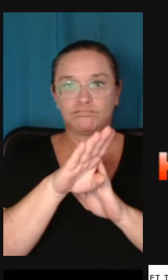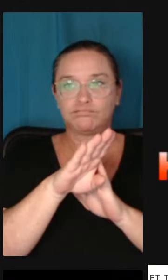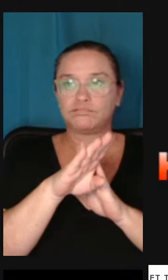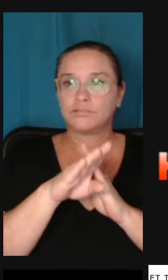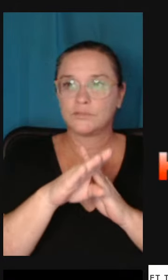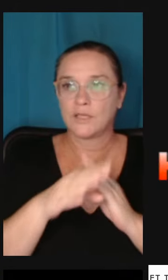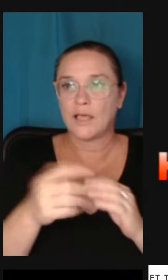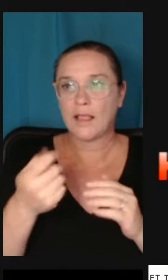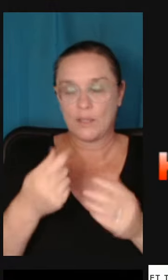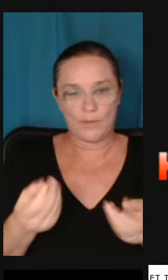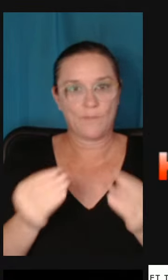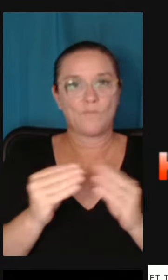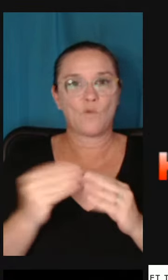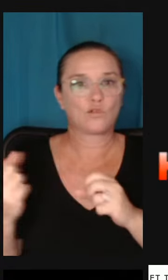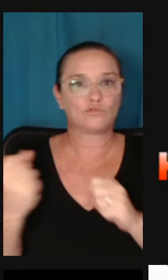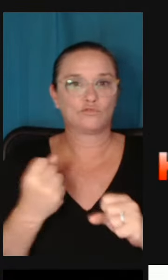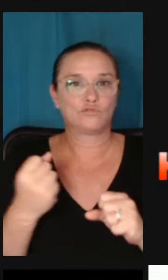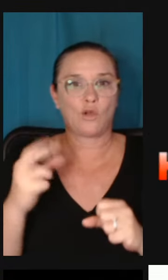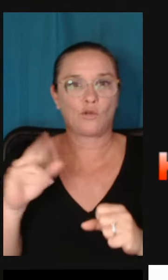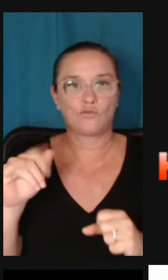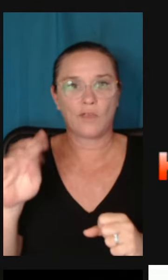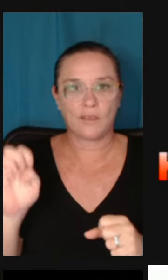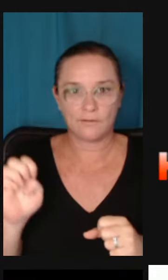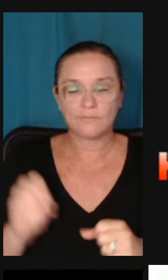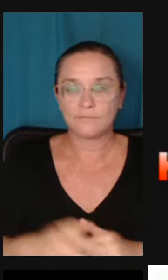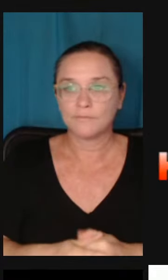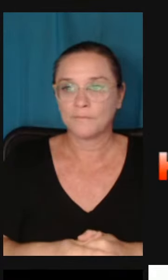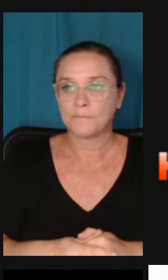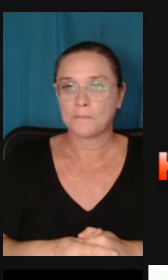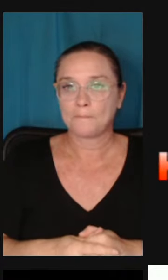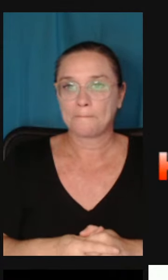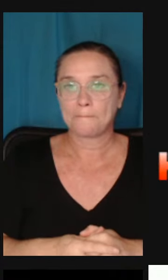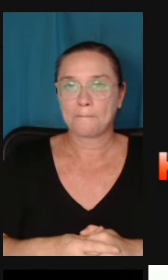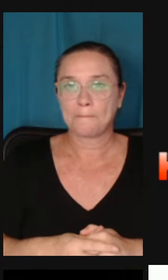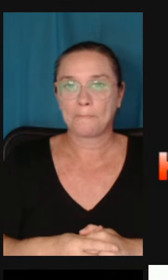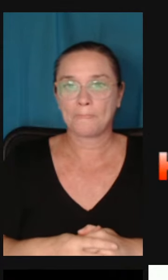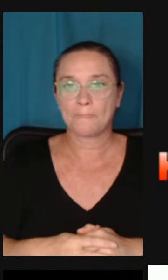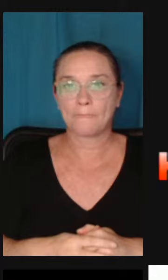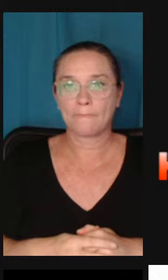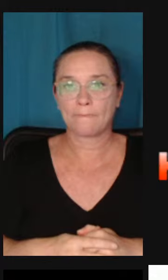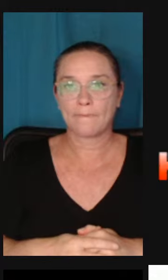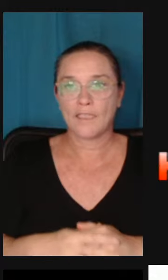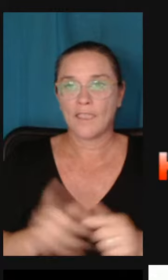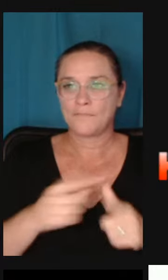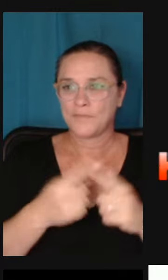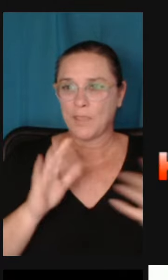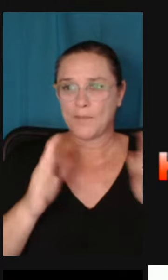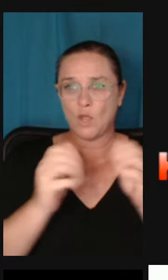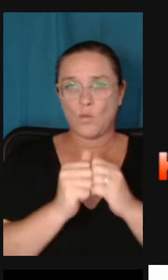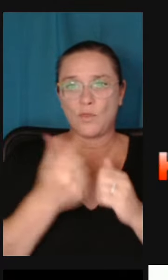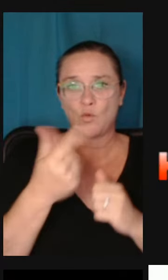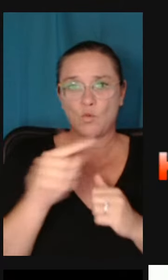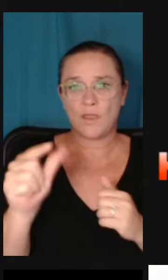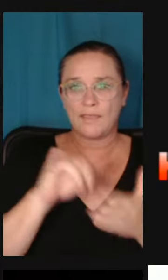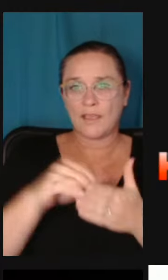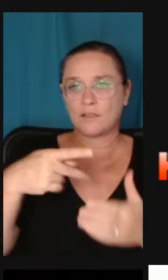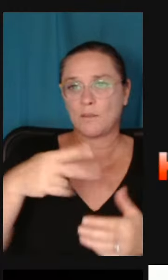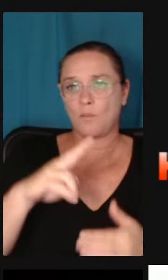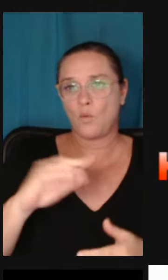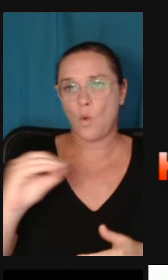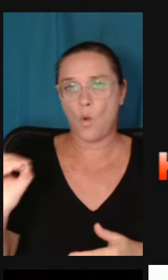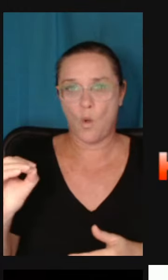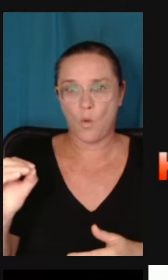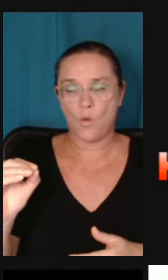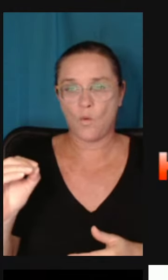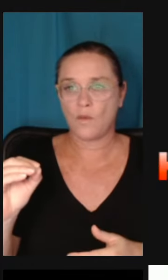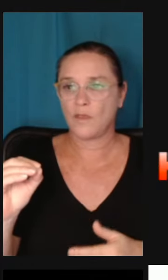a healthier rate as well. Meanwhile, no connection at all to the green line, which is the pool crater tilt meter, which is